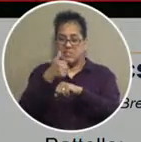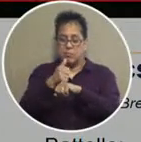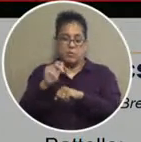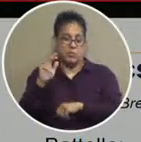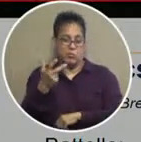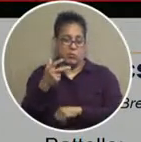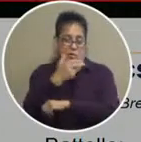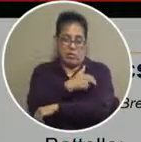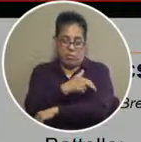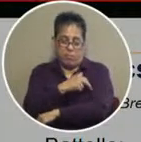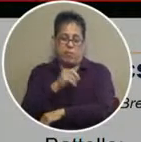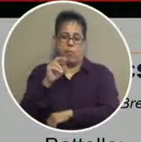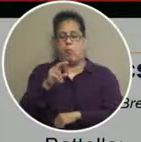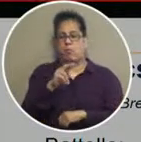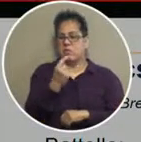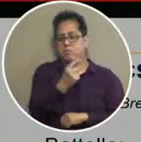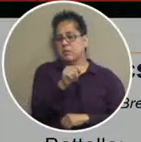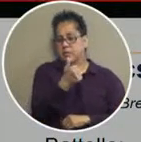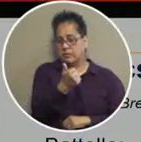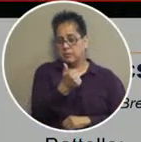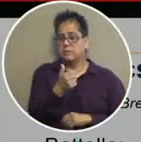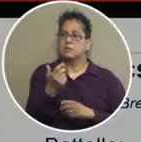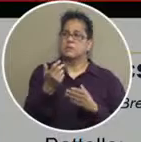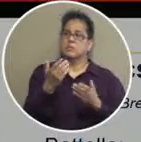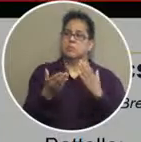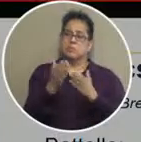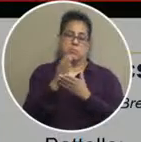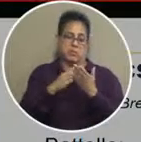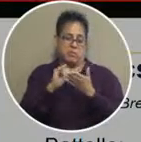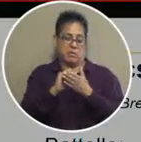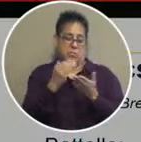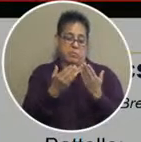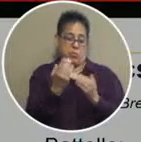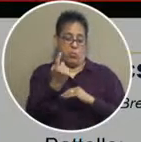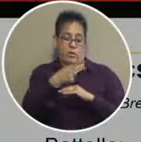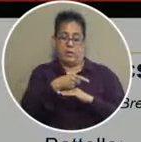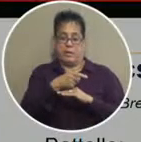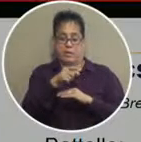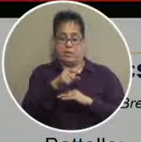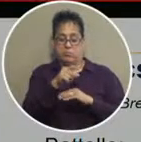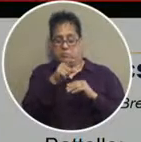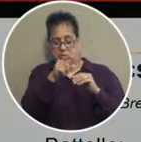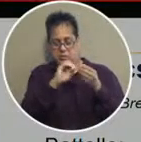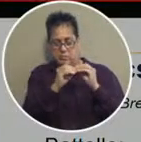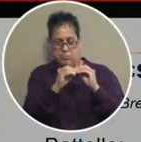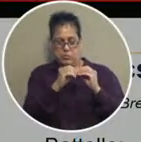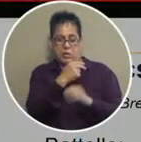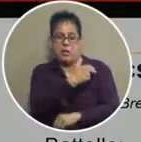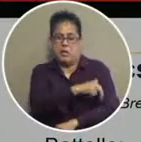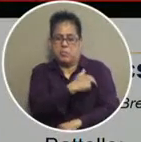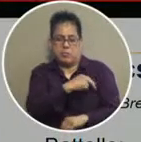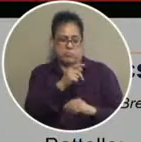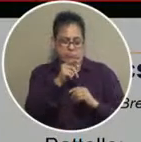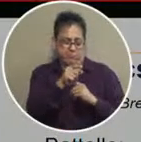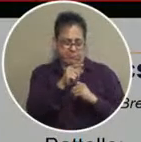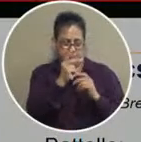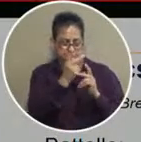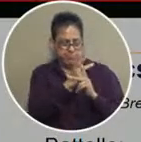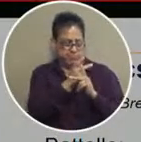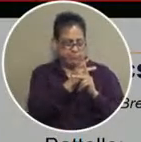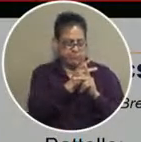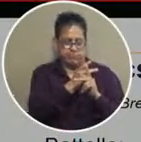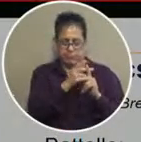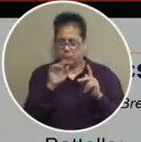doing something else? Part of that might be just looking one day at your census in a hospital and saying, okay, if we opened